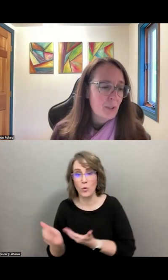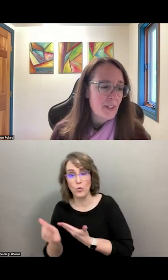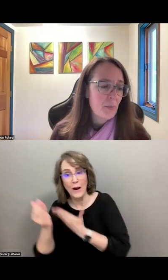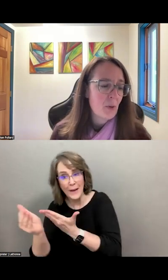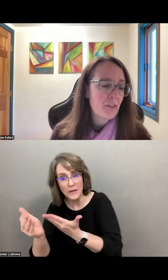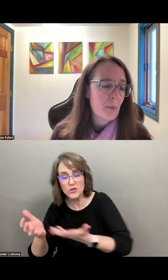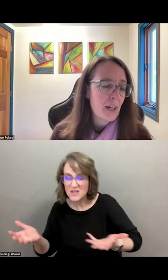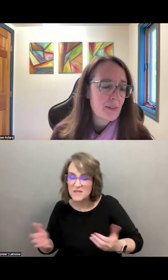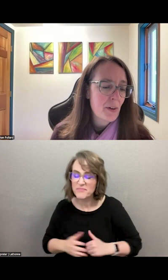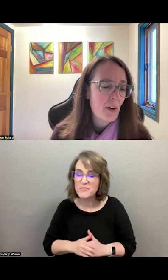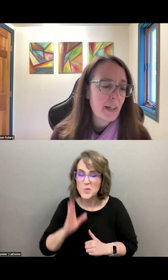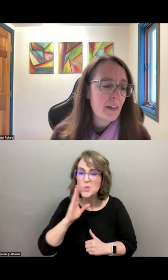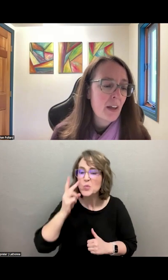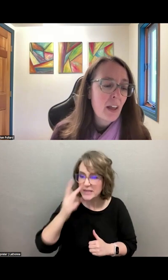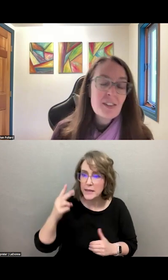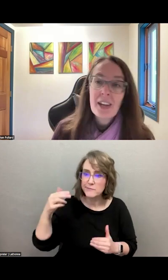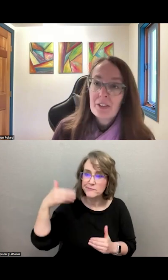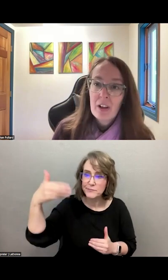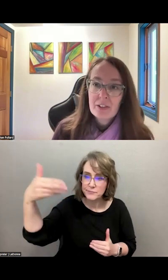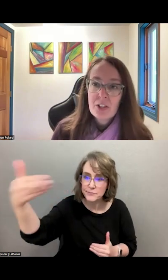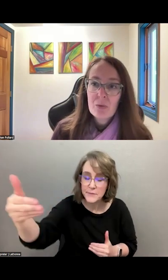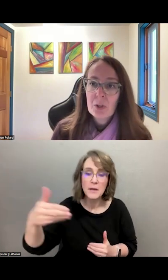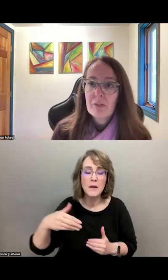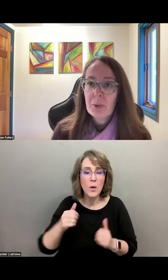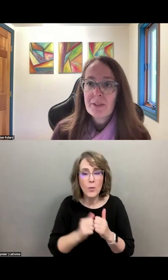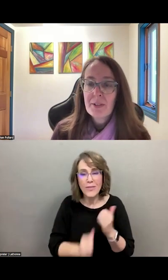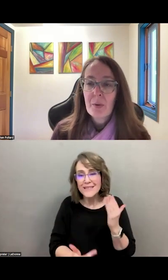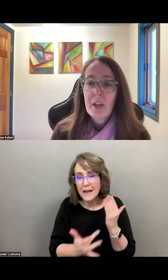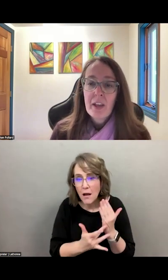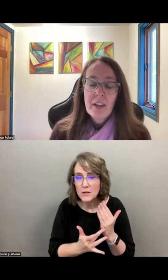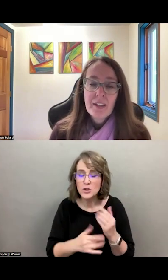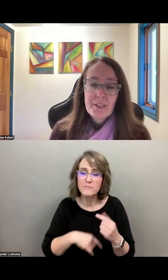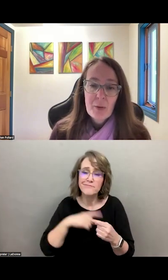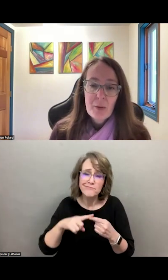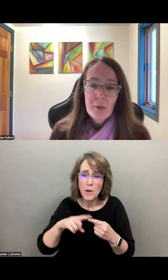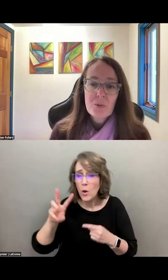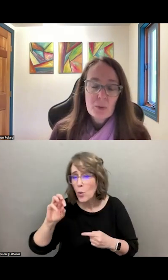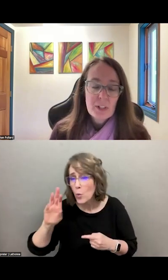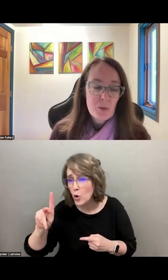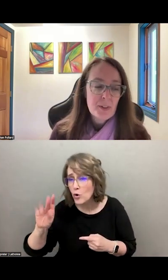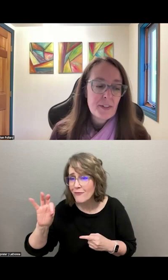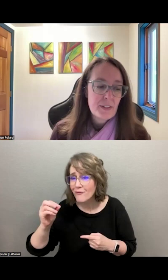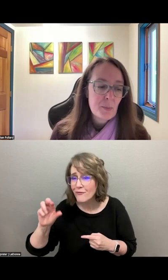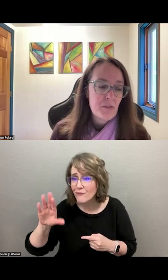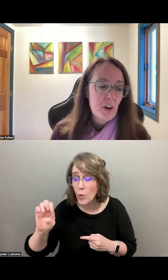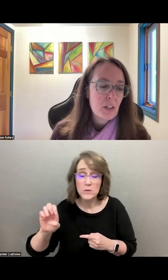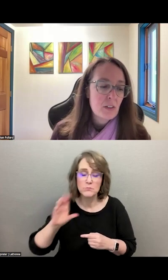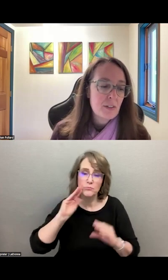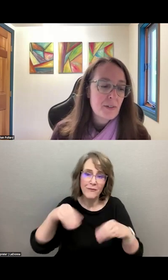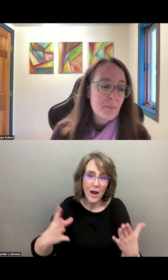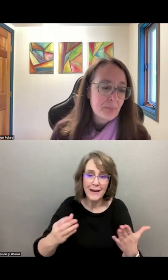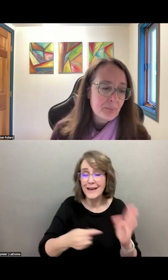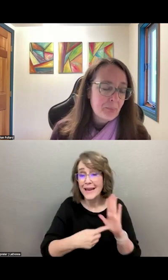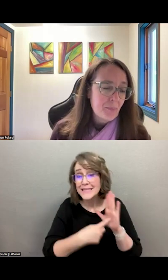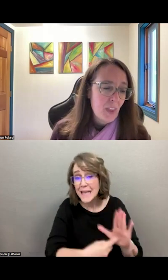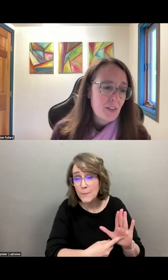And you'll be seeing more from us on technology and workforce. So examples, resources, brief